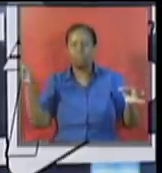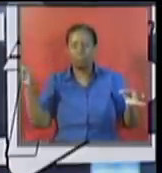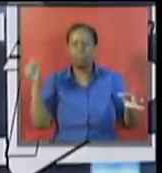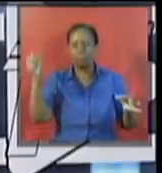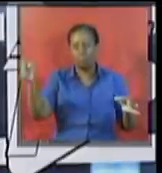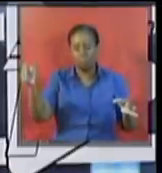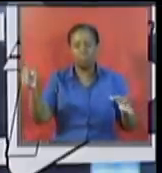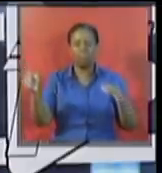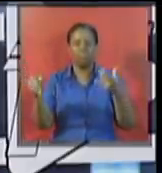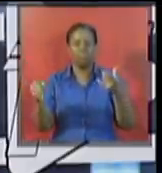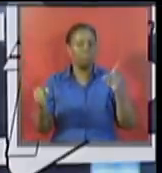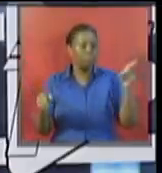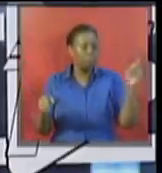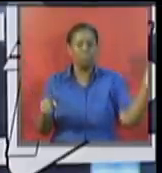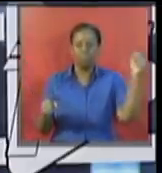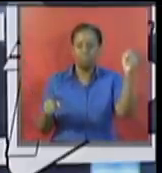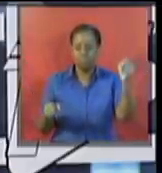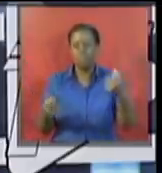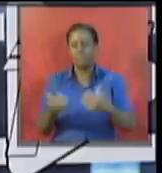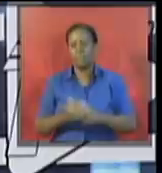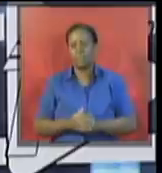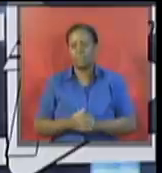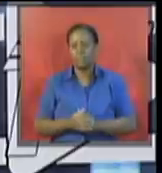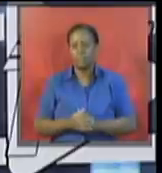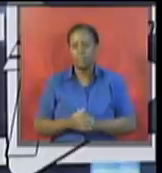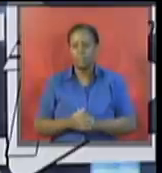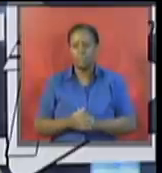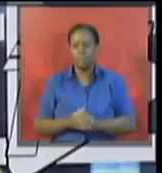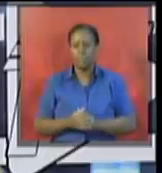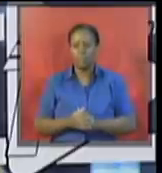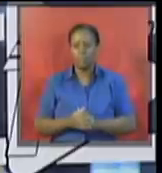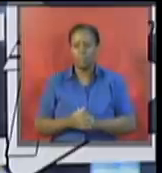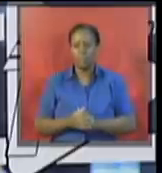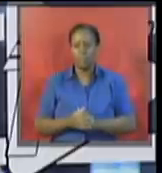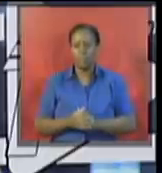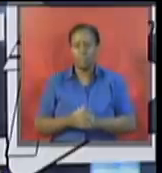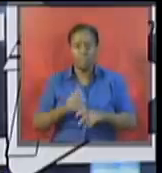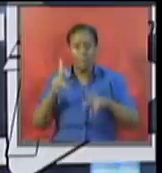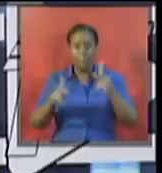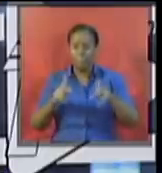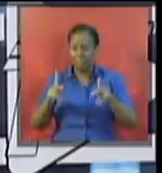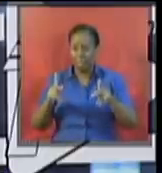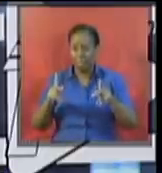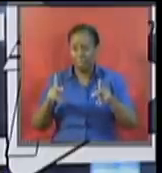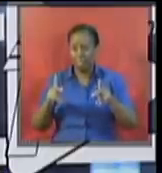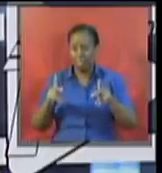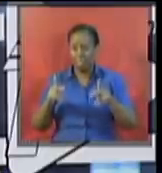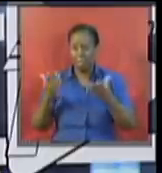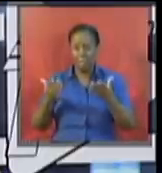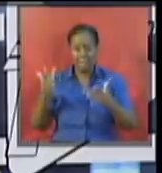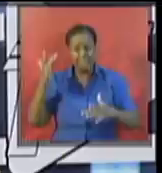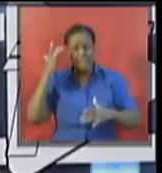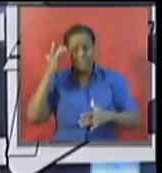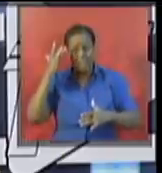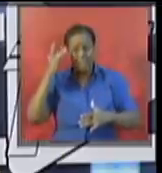as suspect cases, meaning persons who may be ill, we don't have their result, but they require care. And that